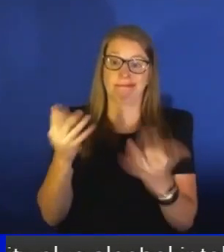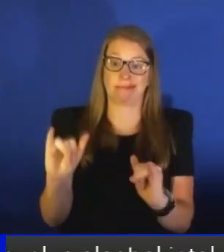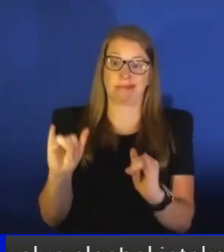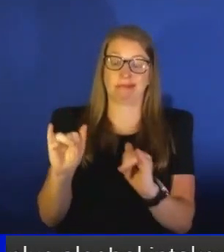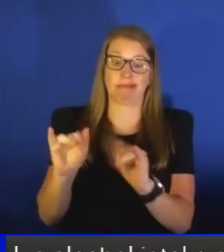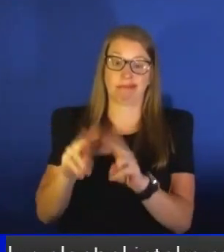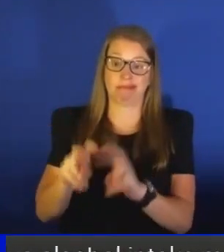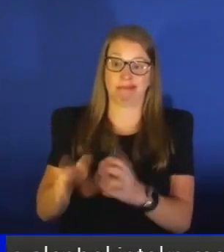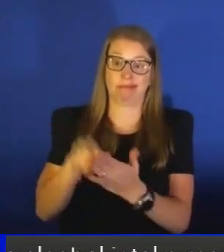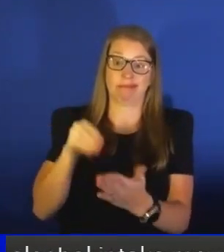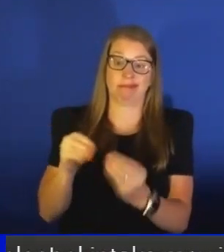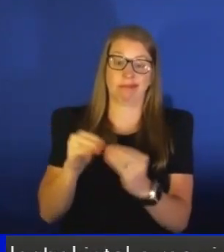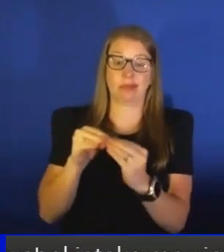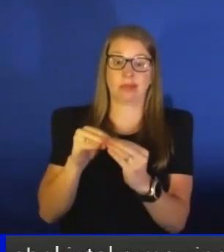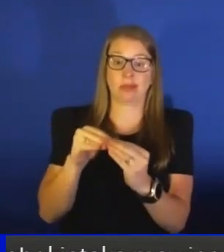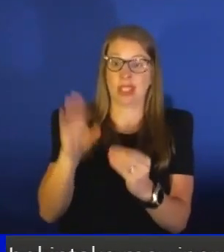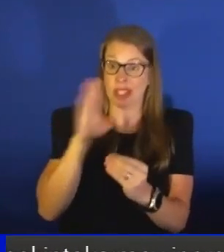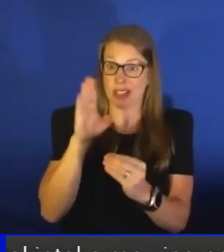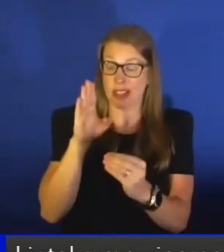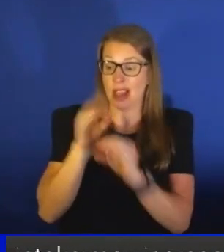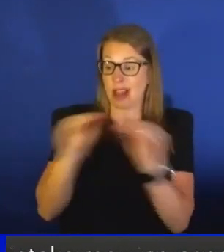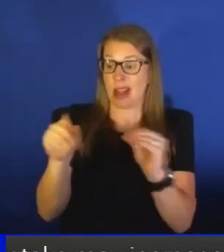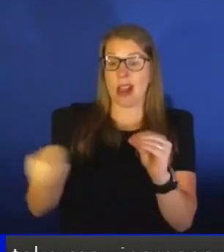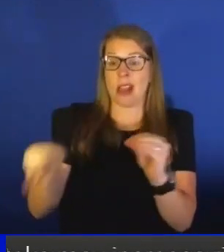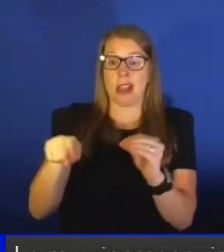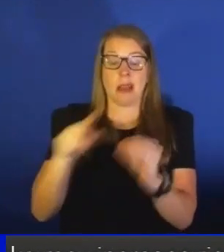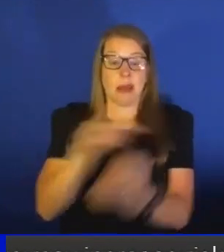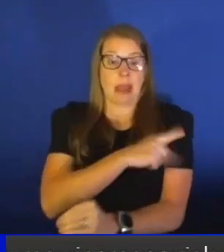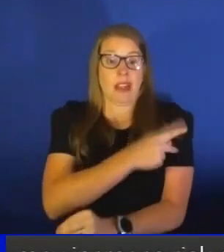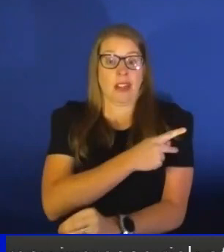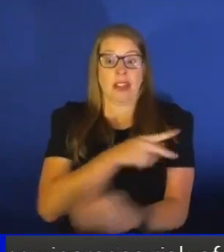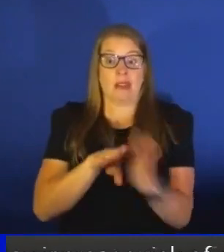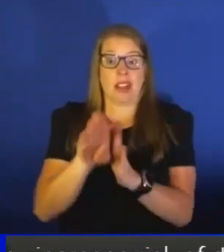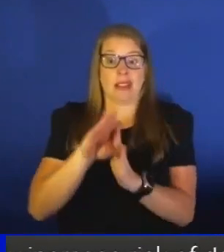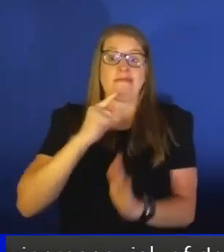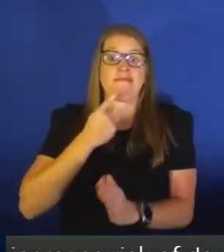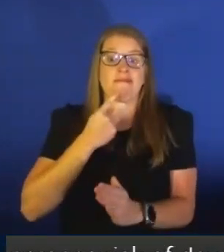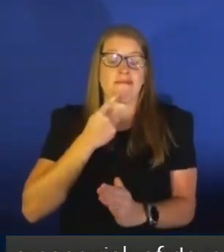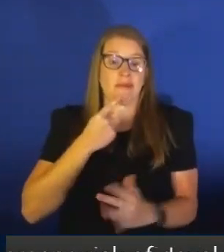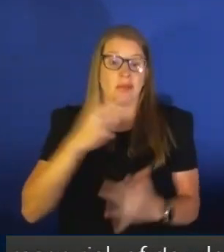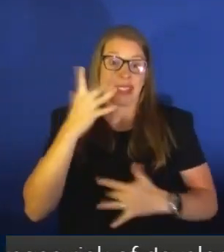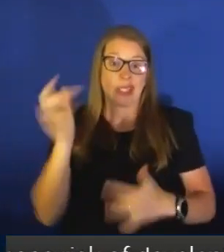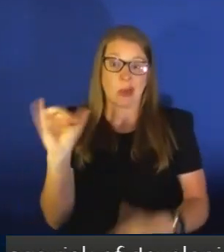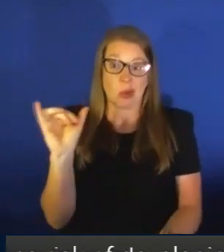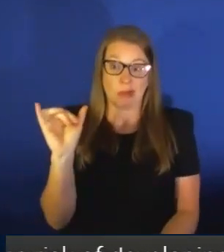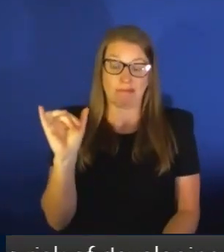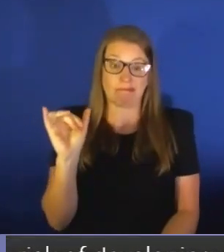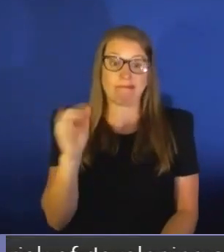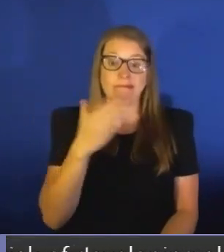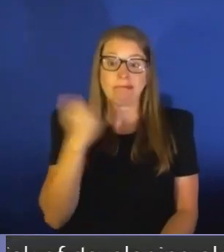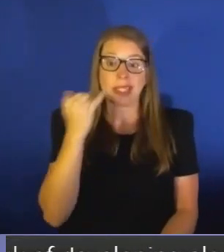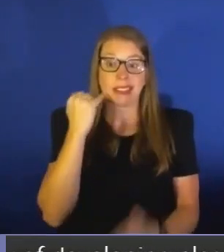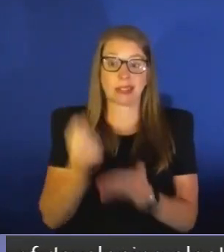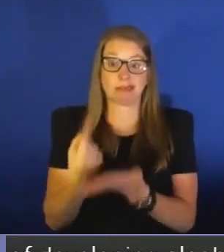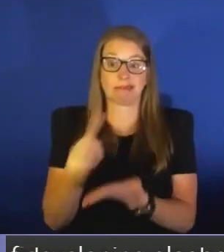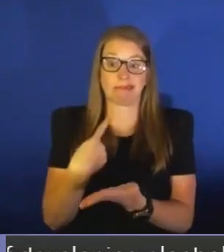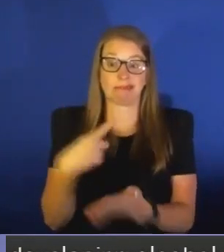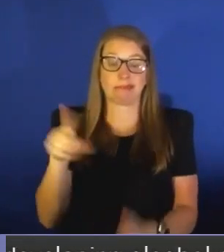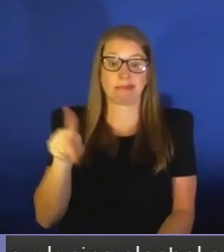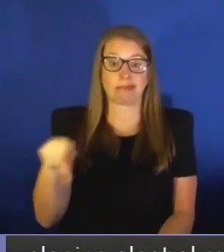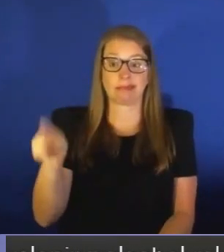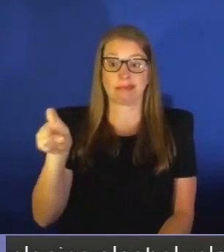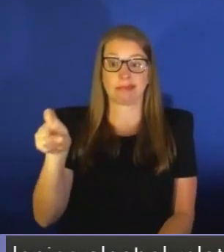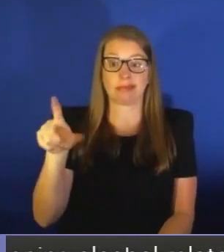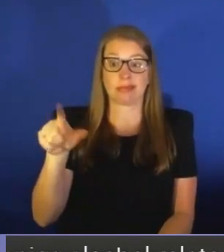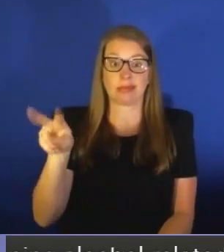those patients went on to develop severe disease as well. So you're still better off getting Paxlovid. All right, Doc Hawk, thanks so much for the update. Well, it is all about sleep on